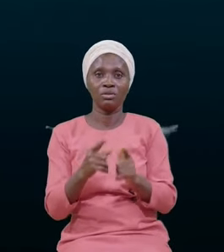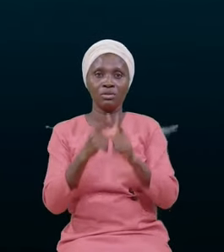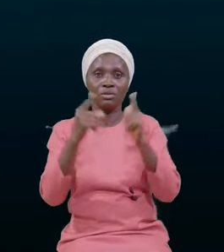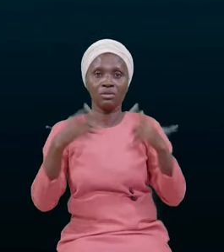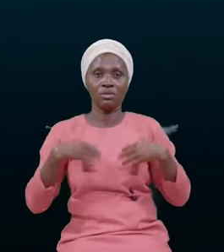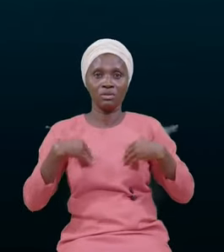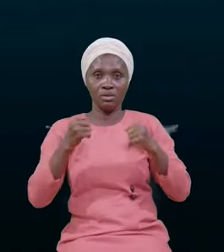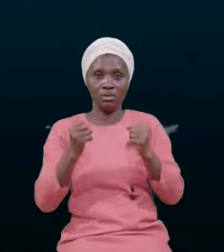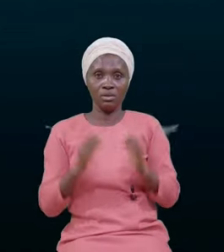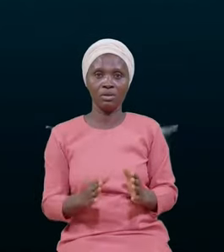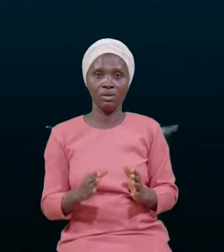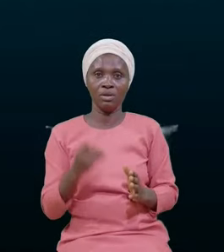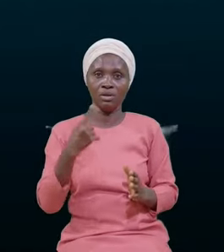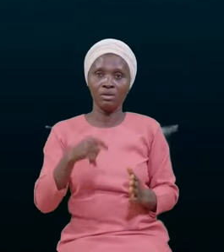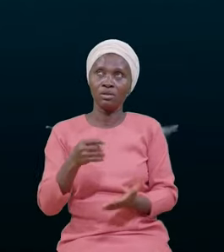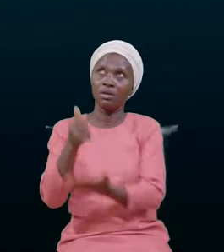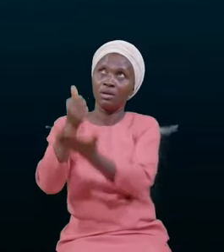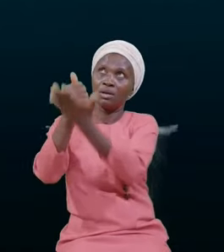individual